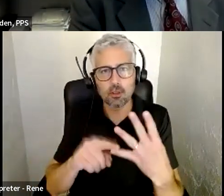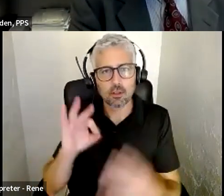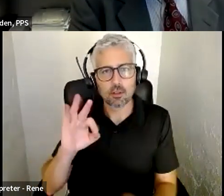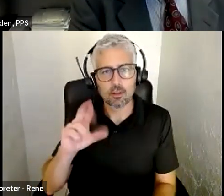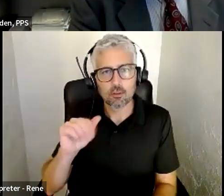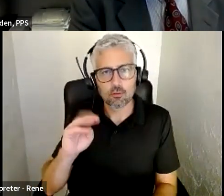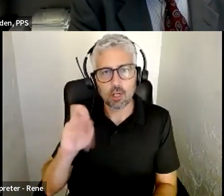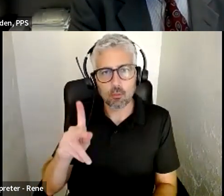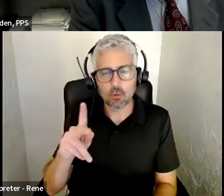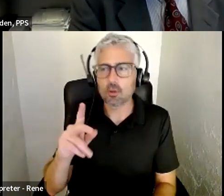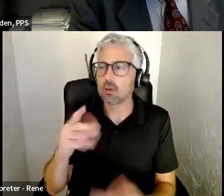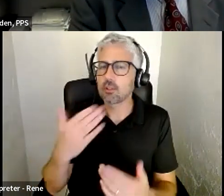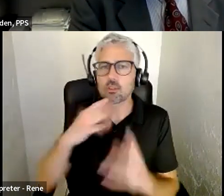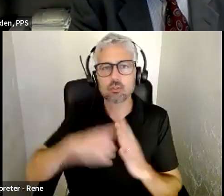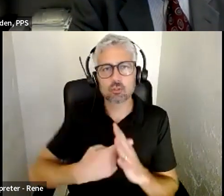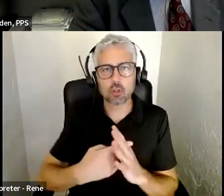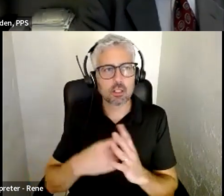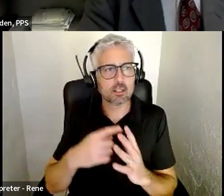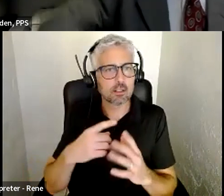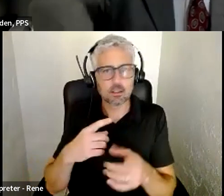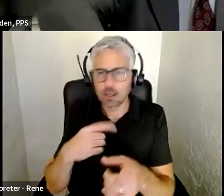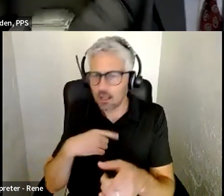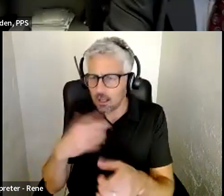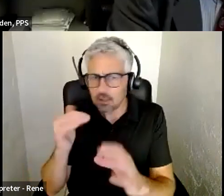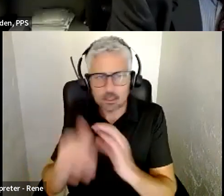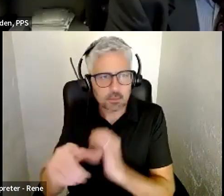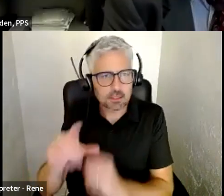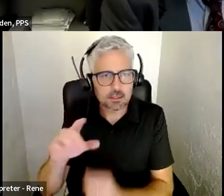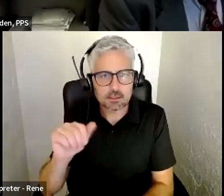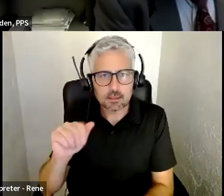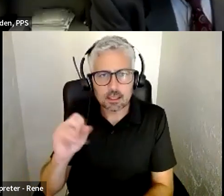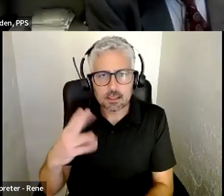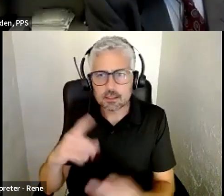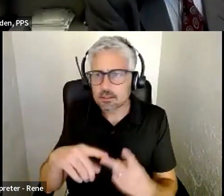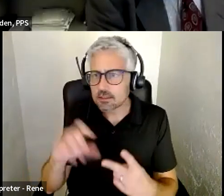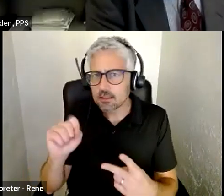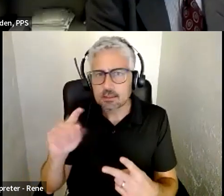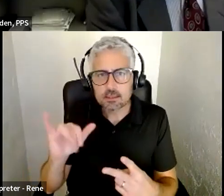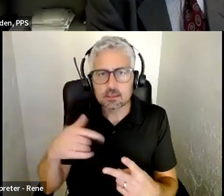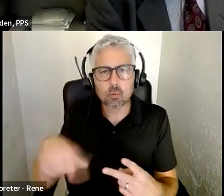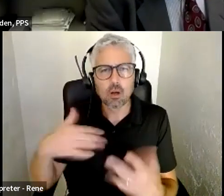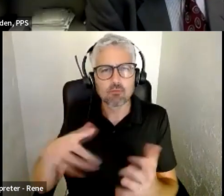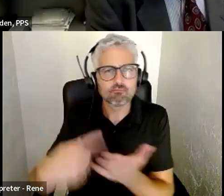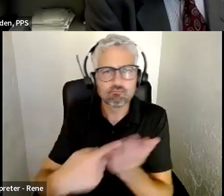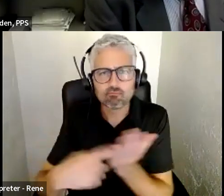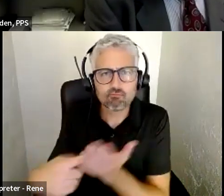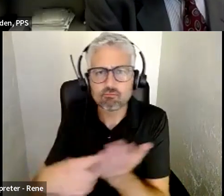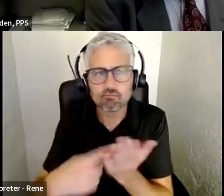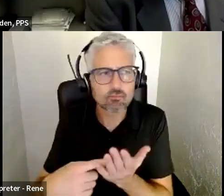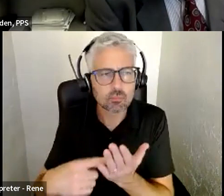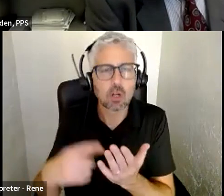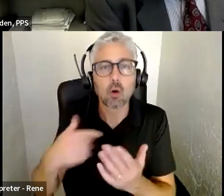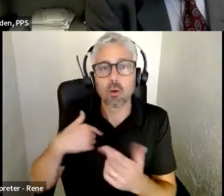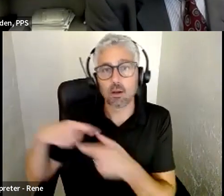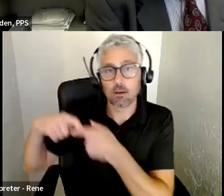as a starting point and what some of those are. And Anish has that email. I think Anish, Stacy, some of us kind of went back and forth on that email. And then for a little while we shelved it,